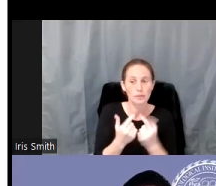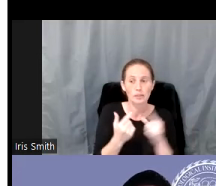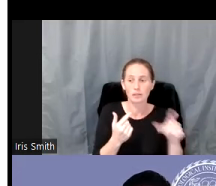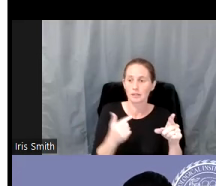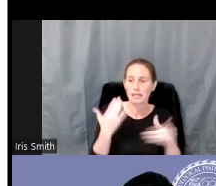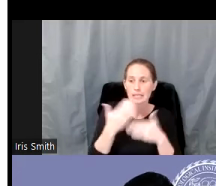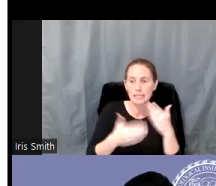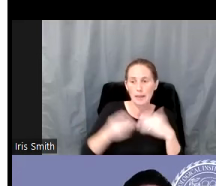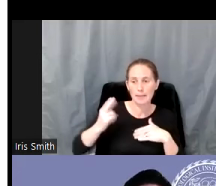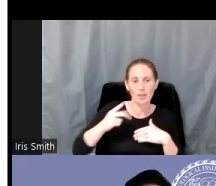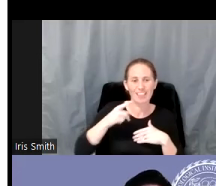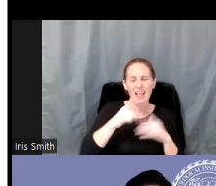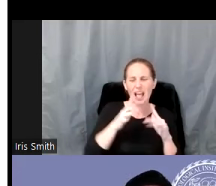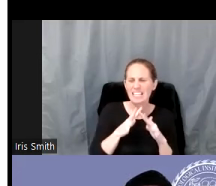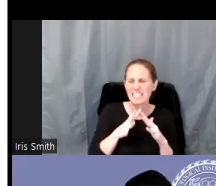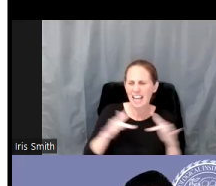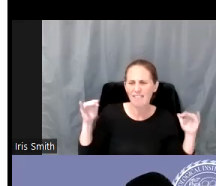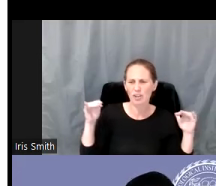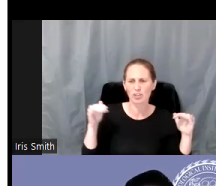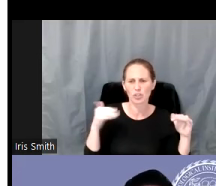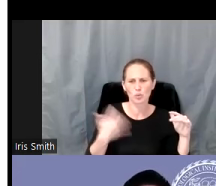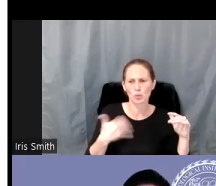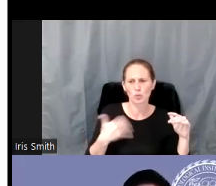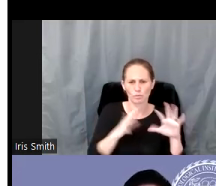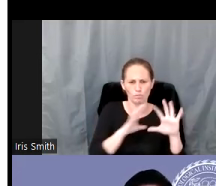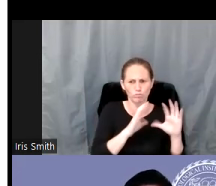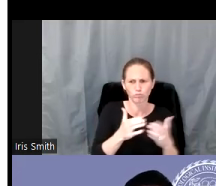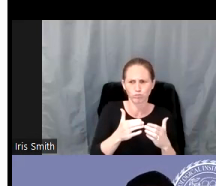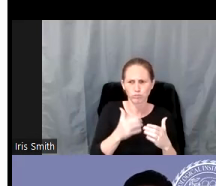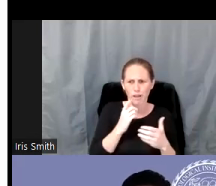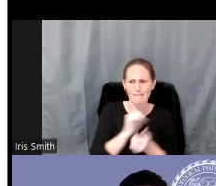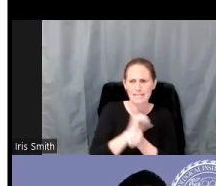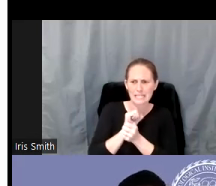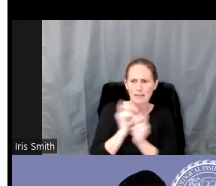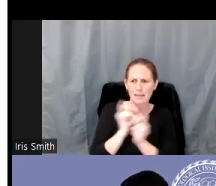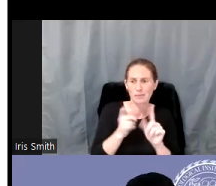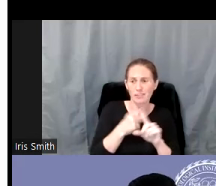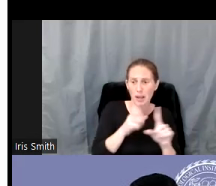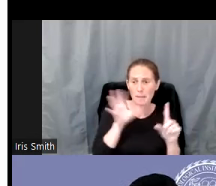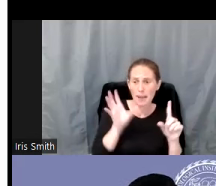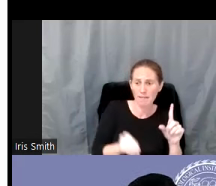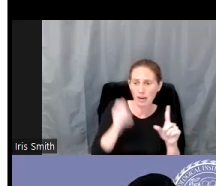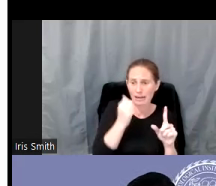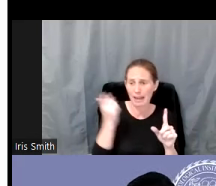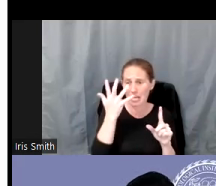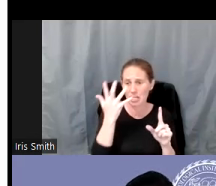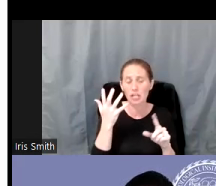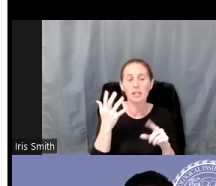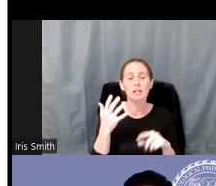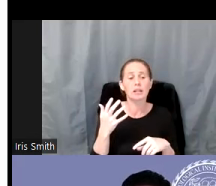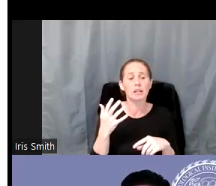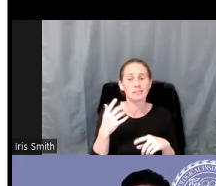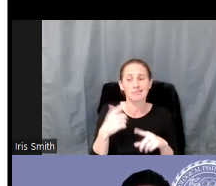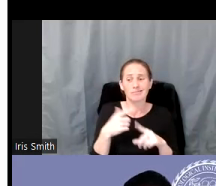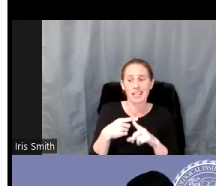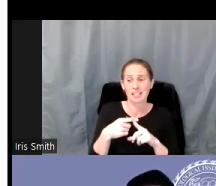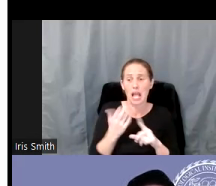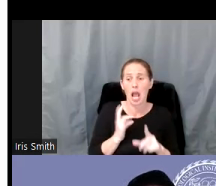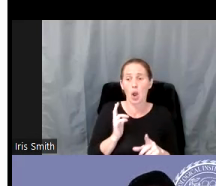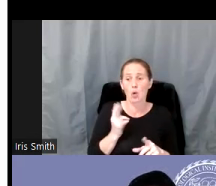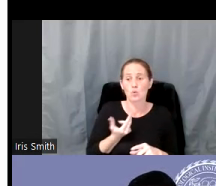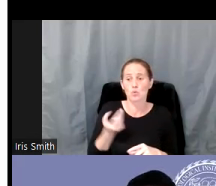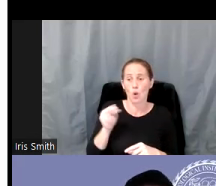this was one of the most diverse sites. Hubs of enslaved people from both Africa and Asia and our own DNA results of